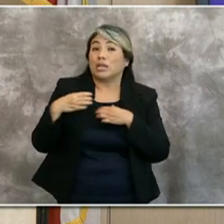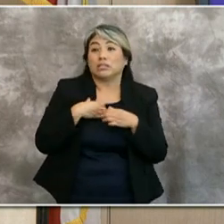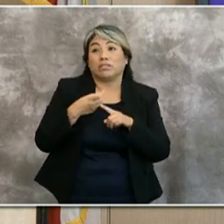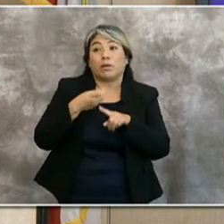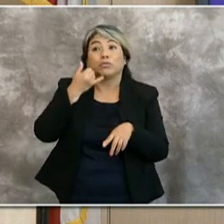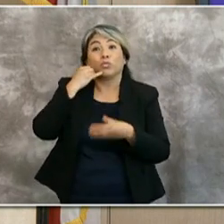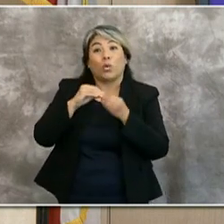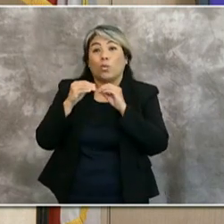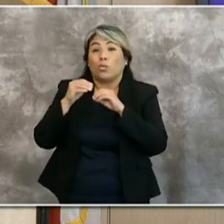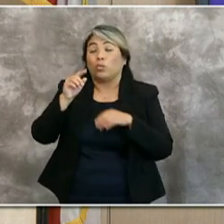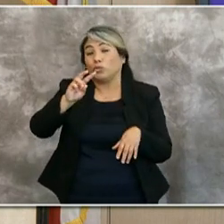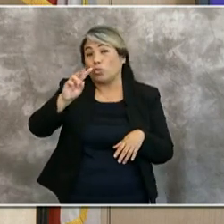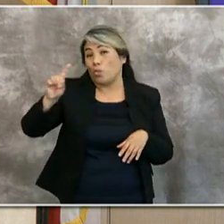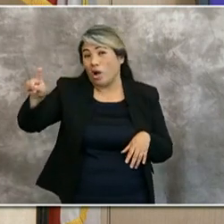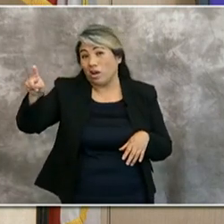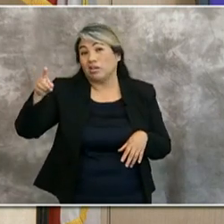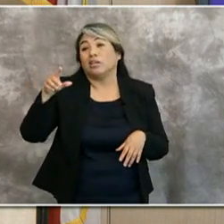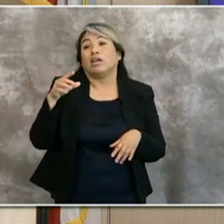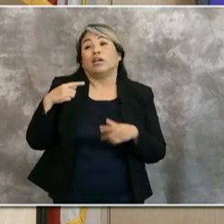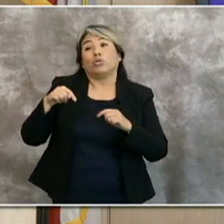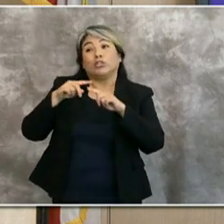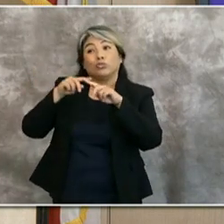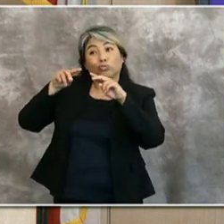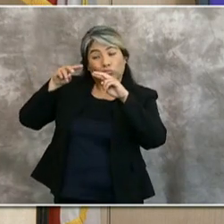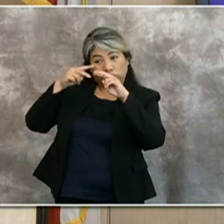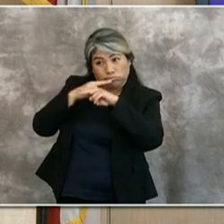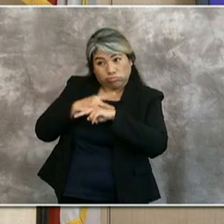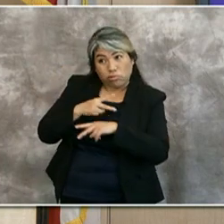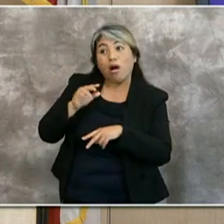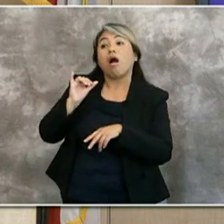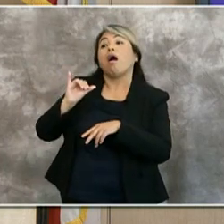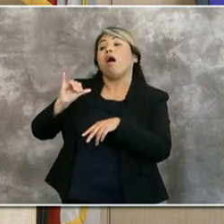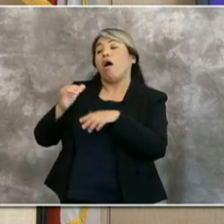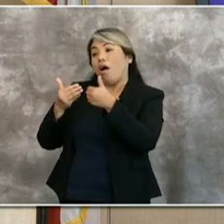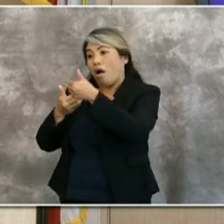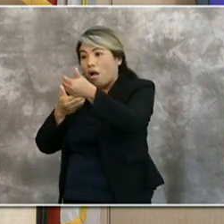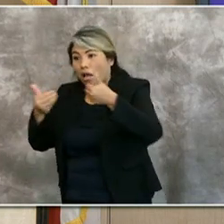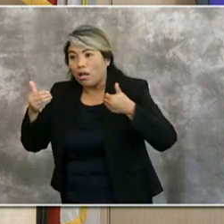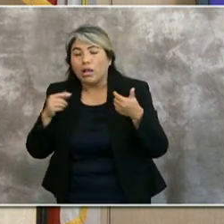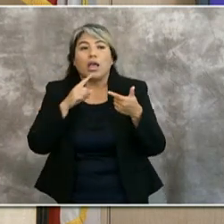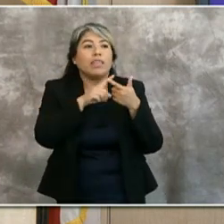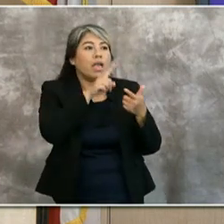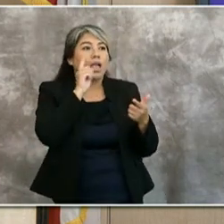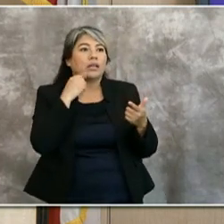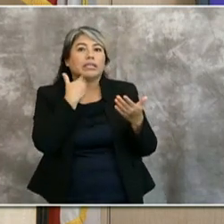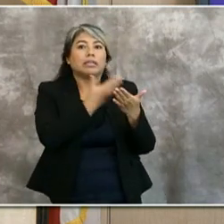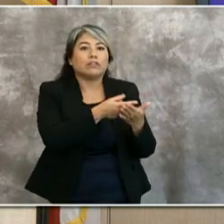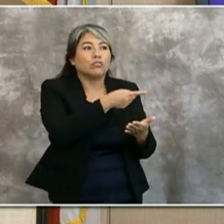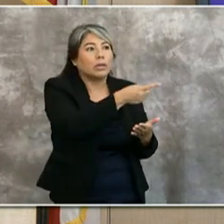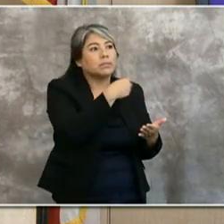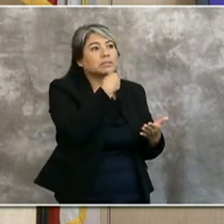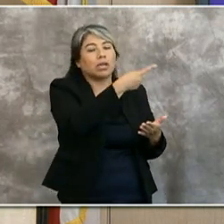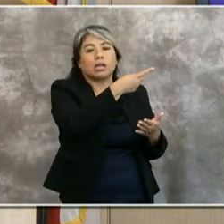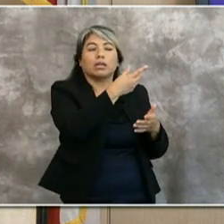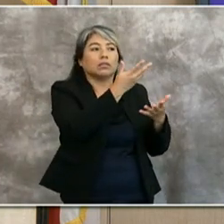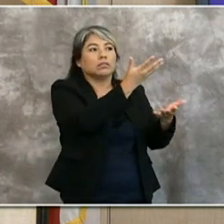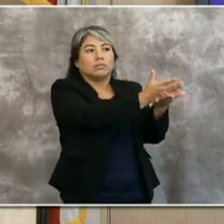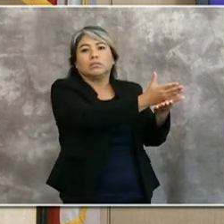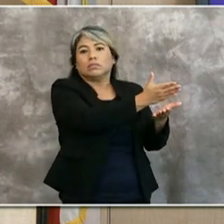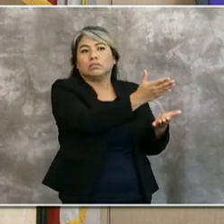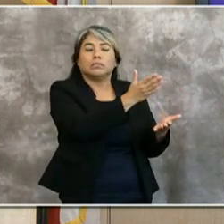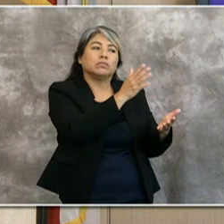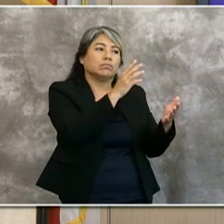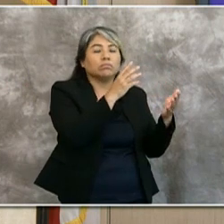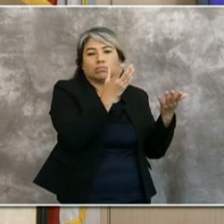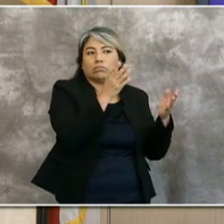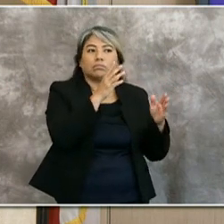things. And so we're trying to increase our ability to sort through those, get to those egregious, willful, blatant violators, and take appropriate action. Because